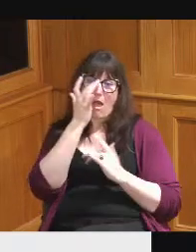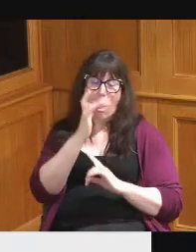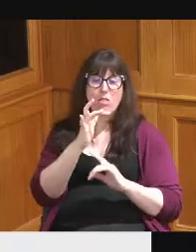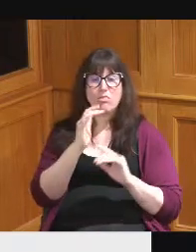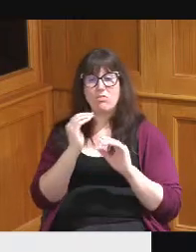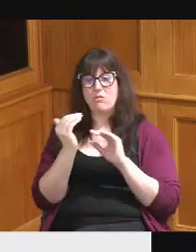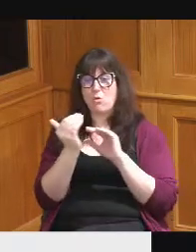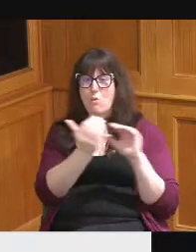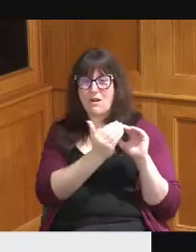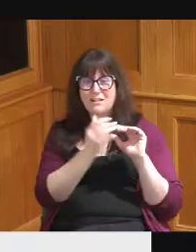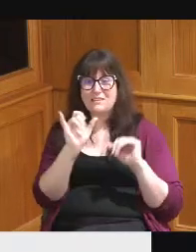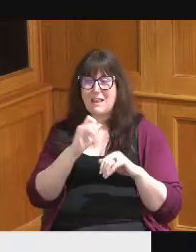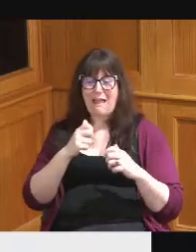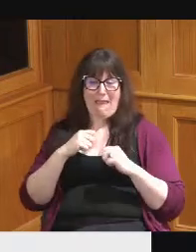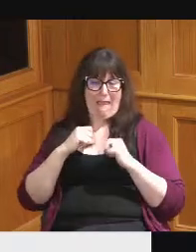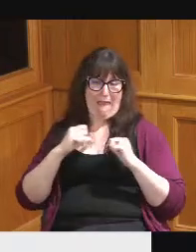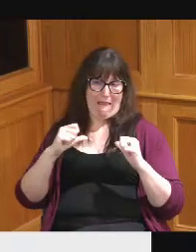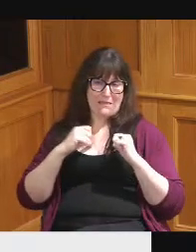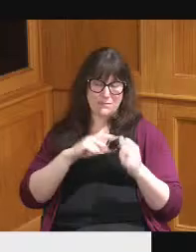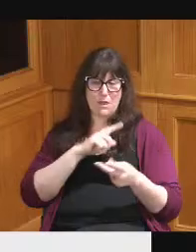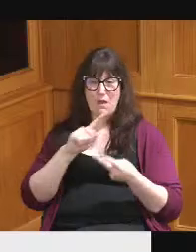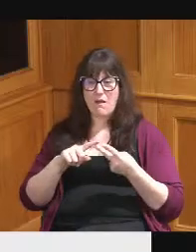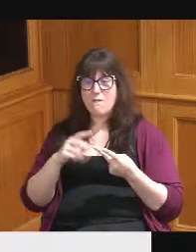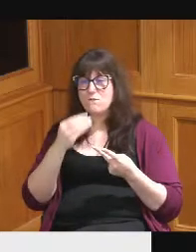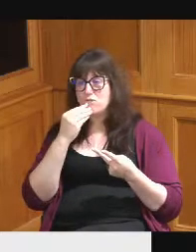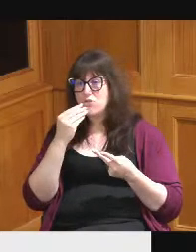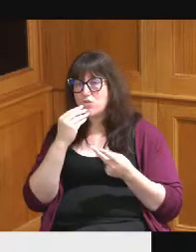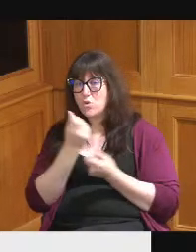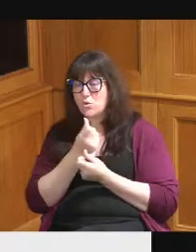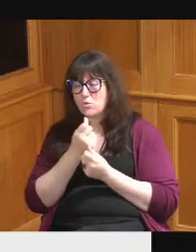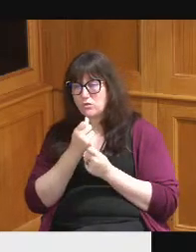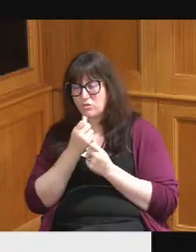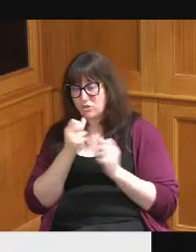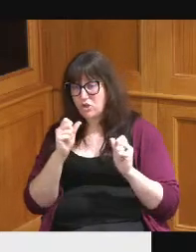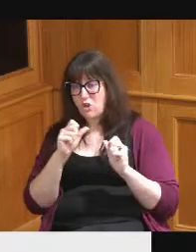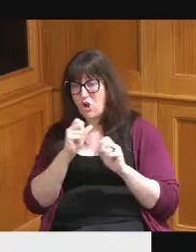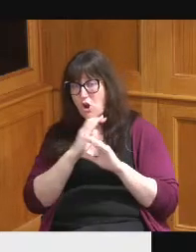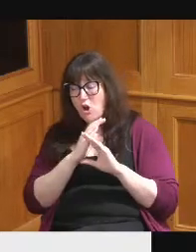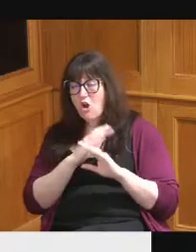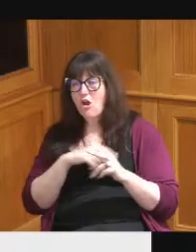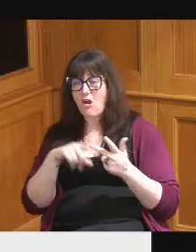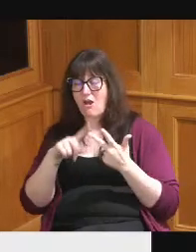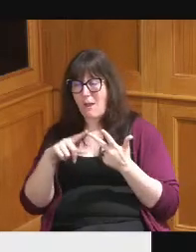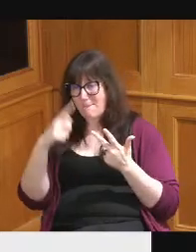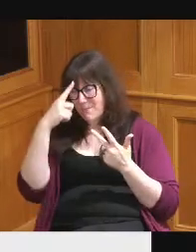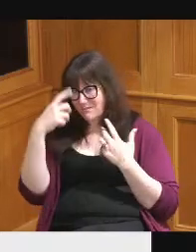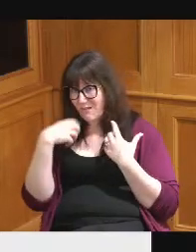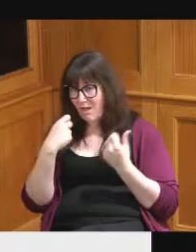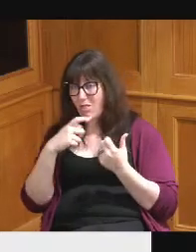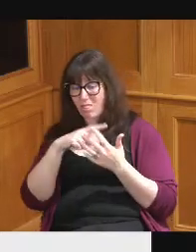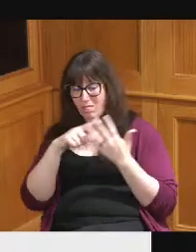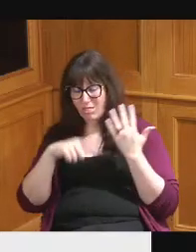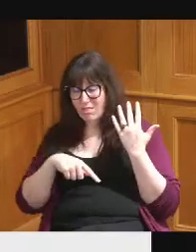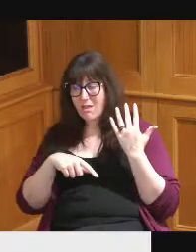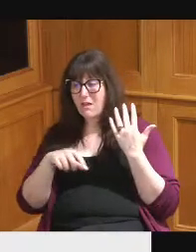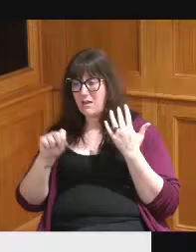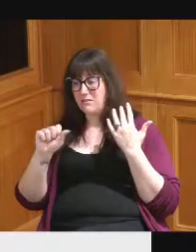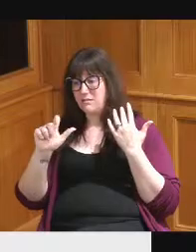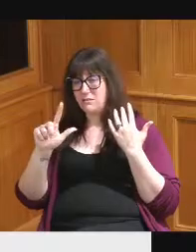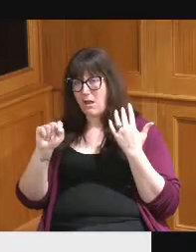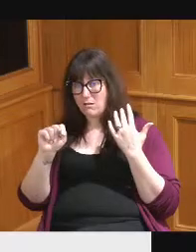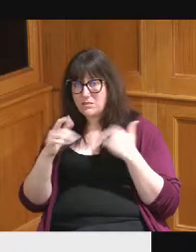inequalities, such as asthma, such as food security, mental health, etc. And we plan to make SALT